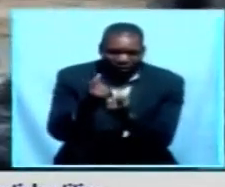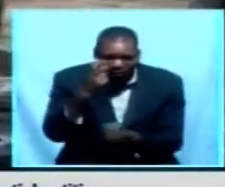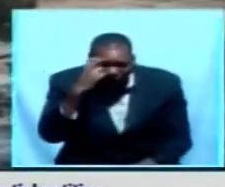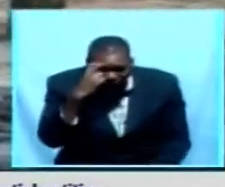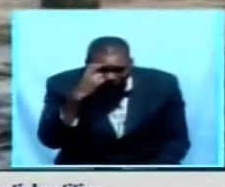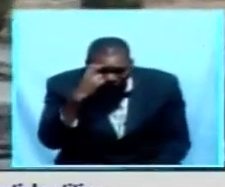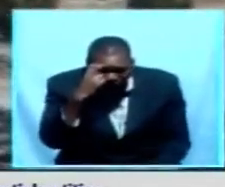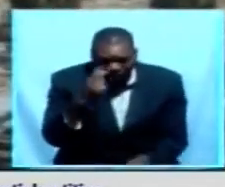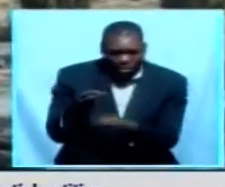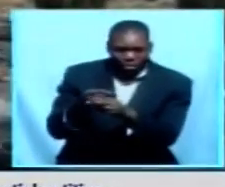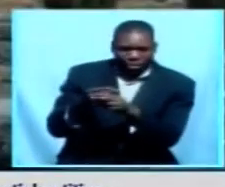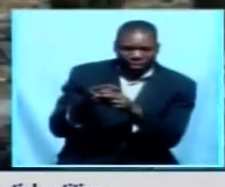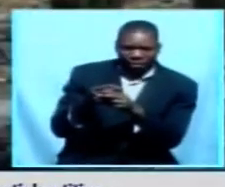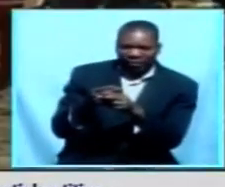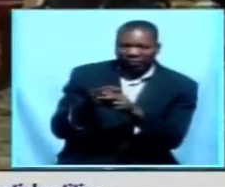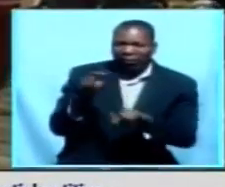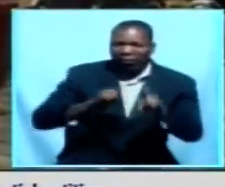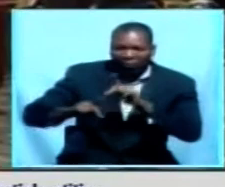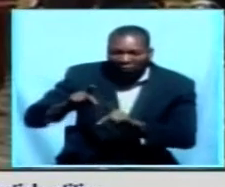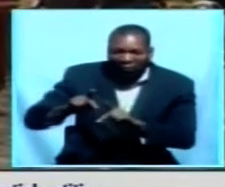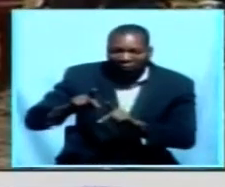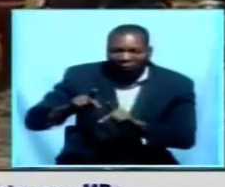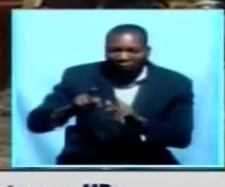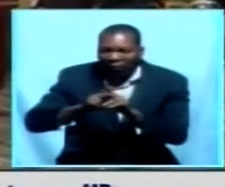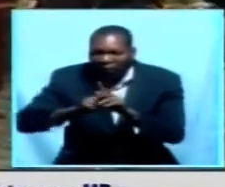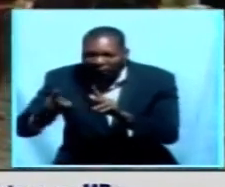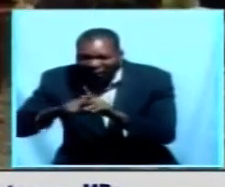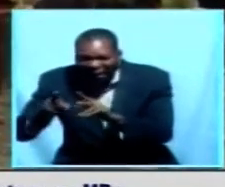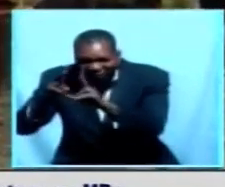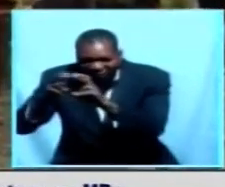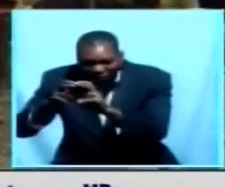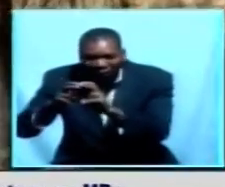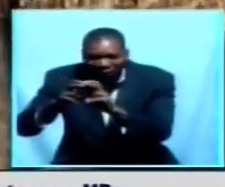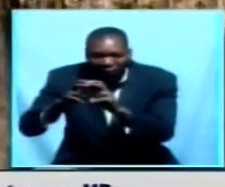being here, some victims who sought refuge in a nearby village came forth.